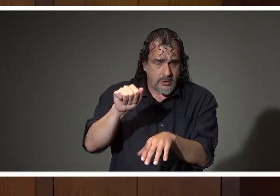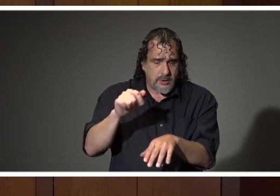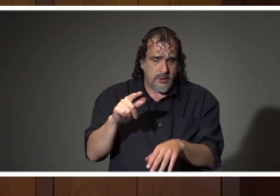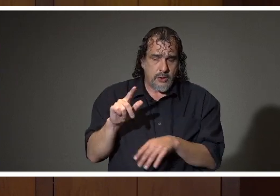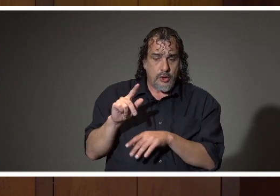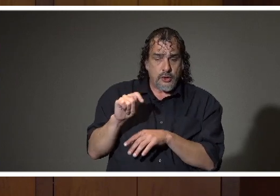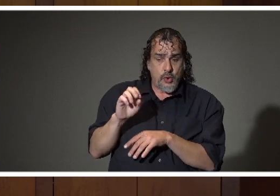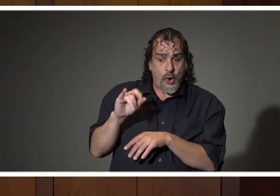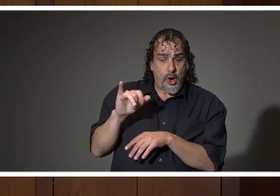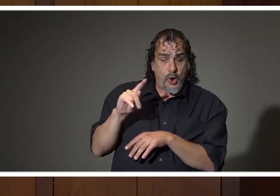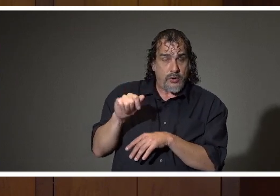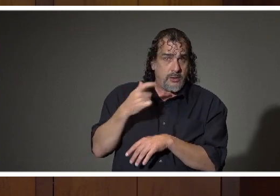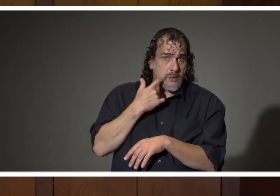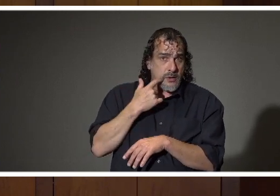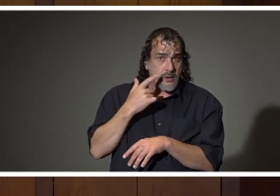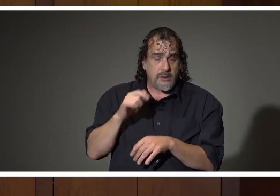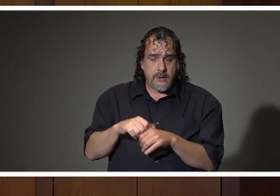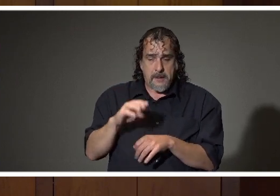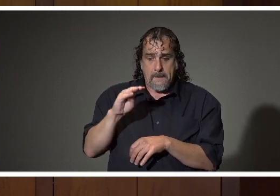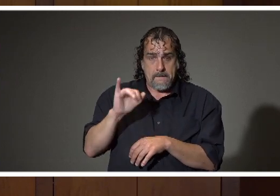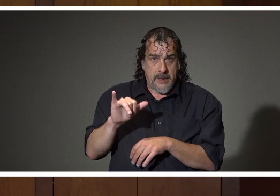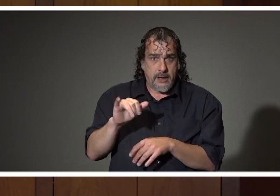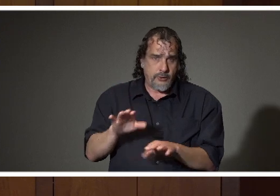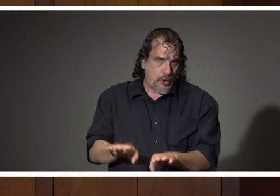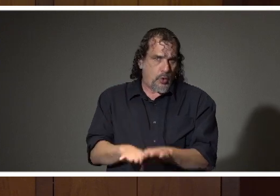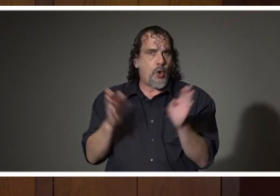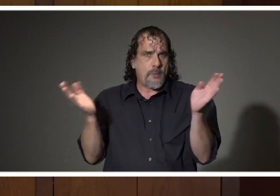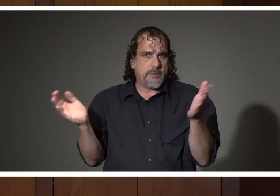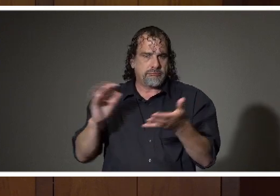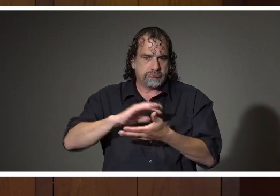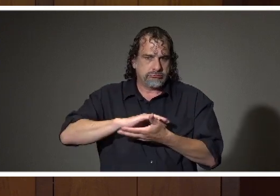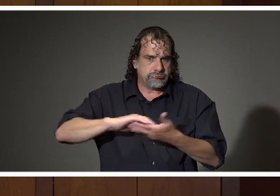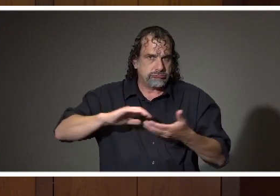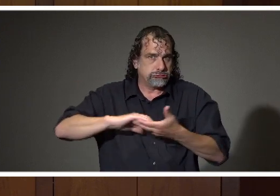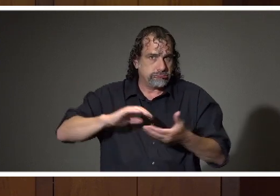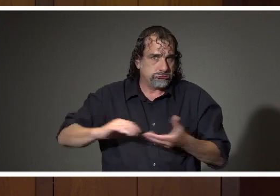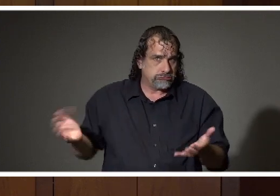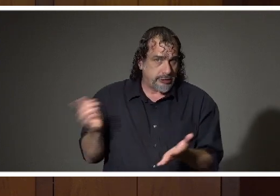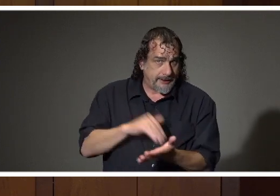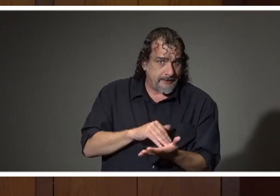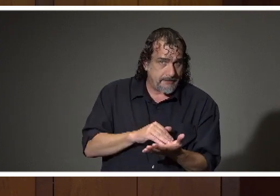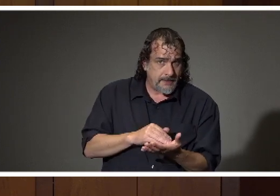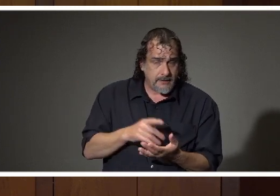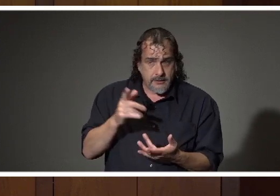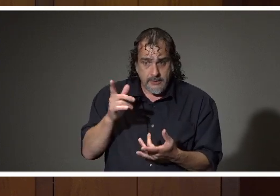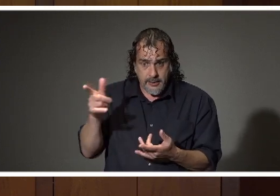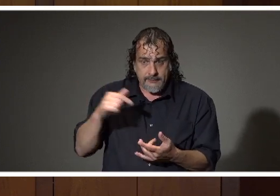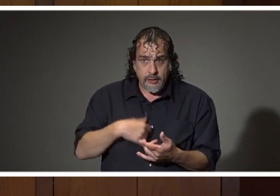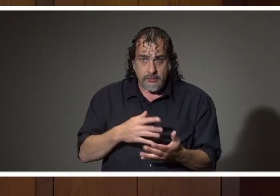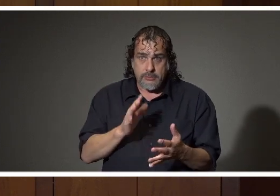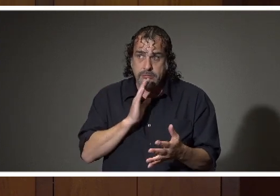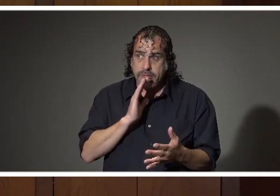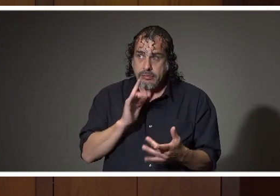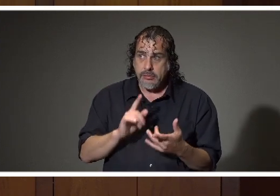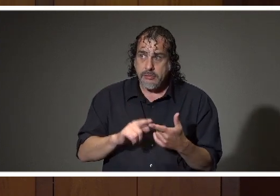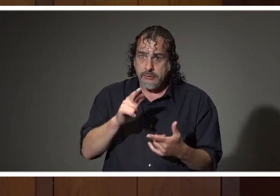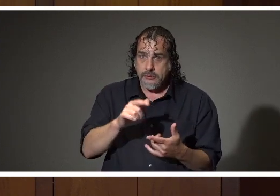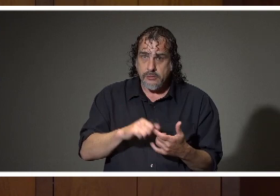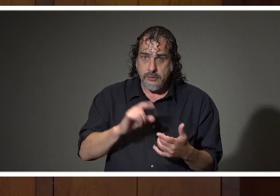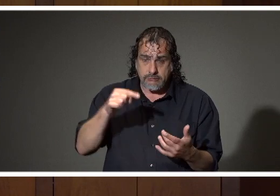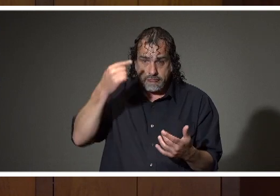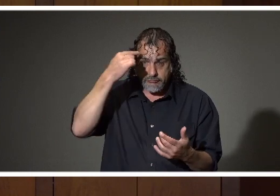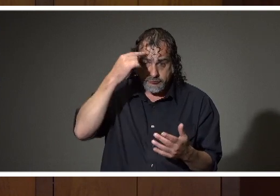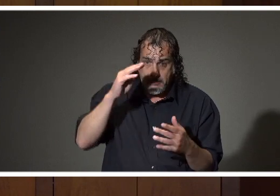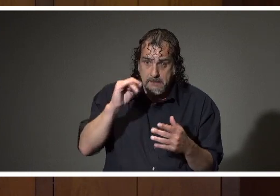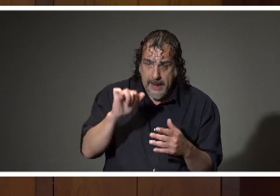recently announced that in May they were going to open up their production line again. Have you spoken to any of the local heads